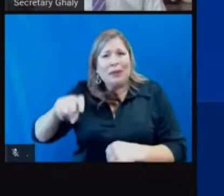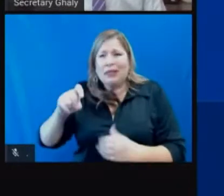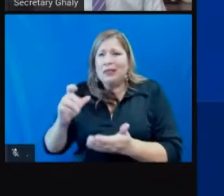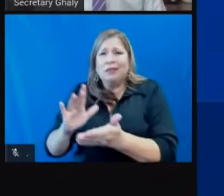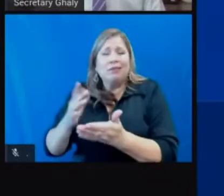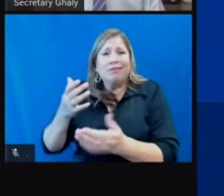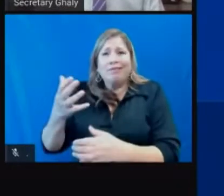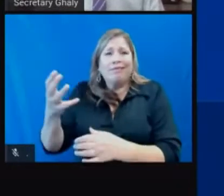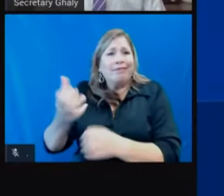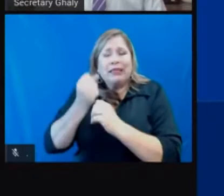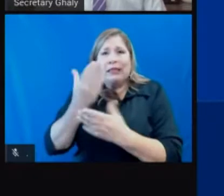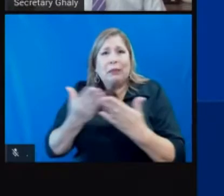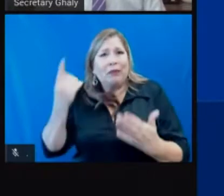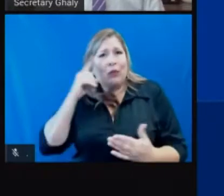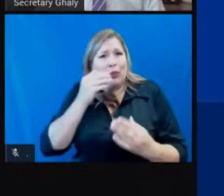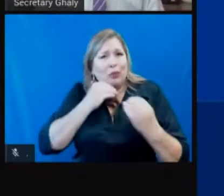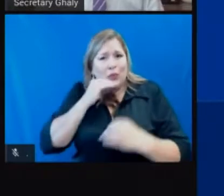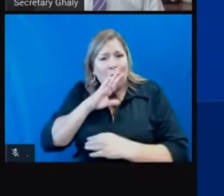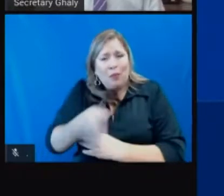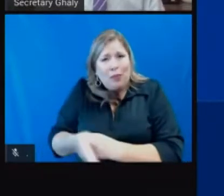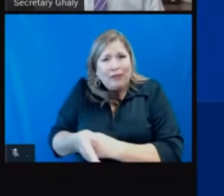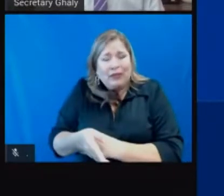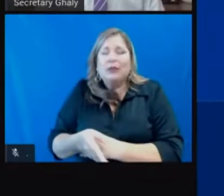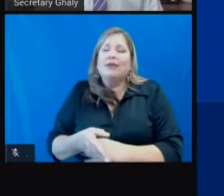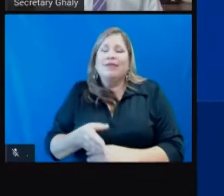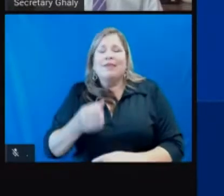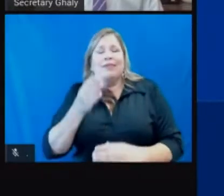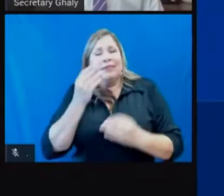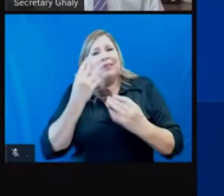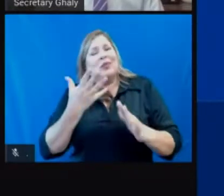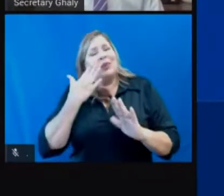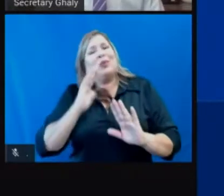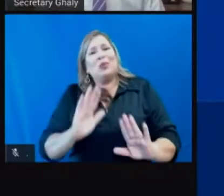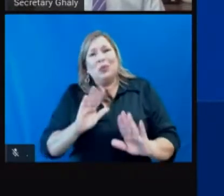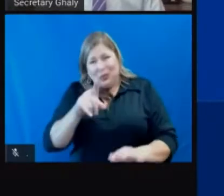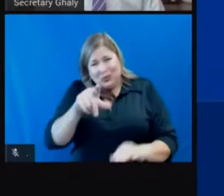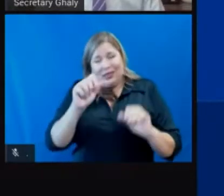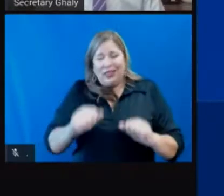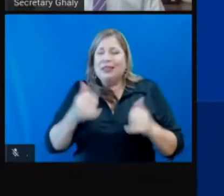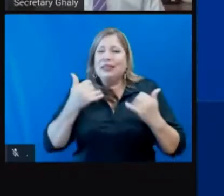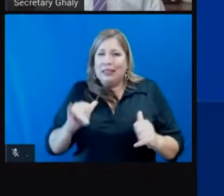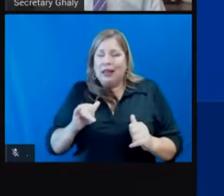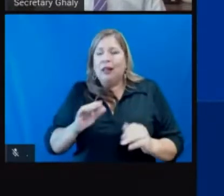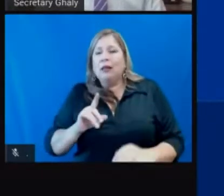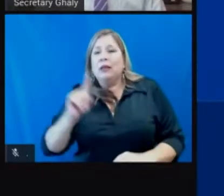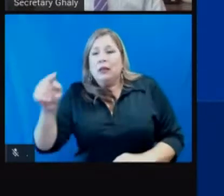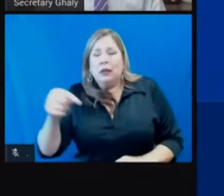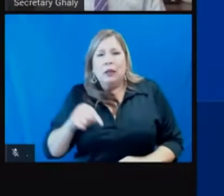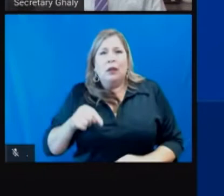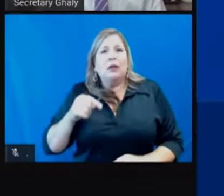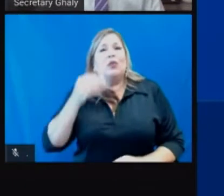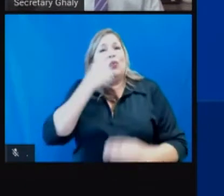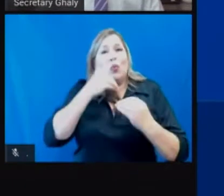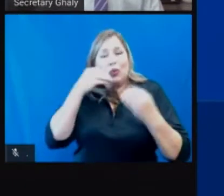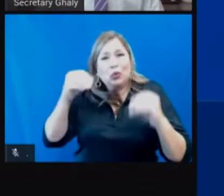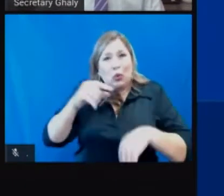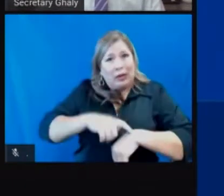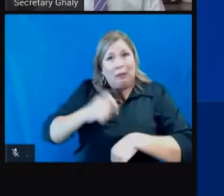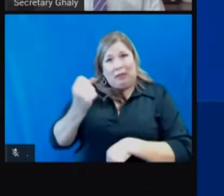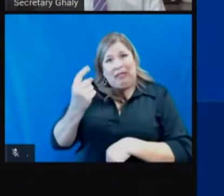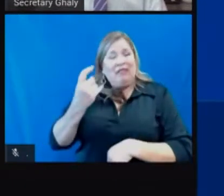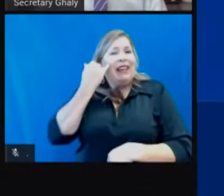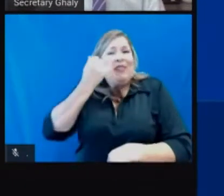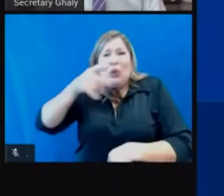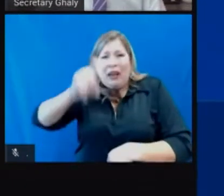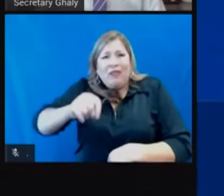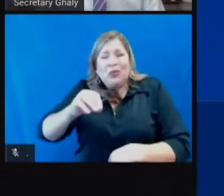breakfast in the morning or a meal. And yes, it does mean that I could still go to the grocery store at 11 if that grocery store is still